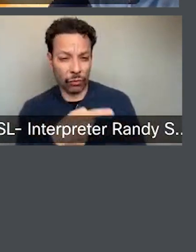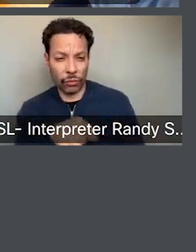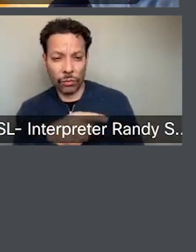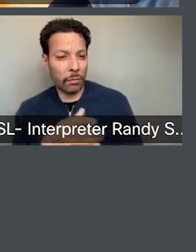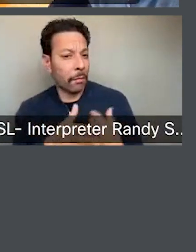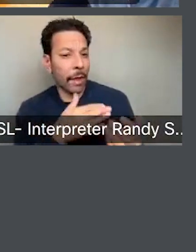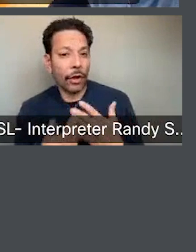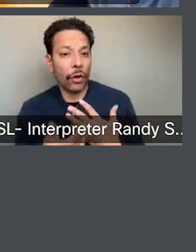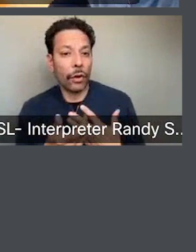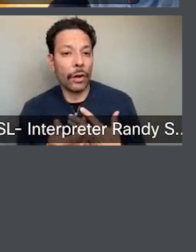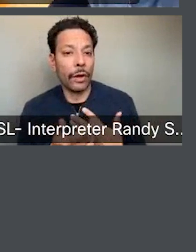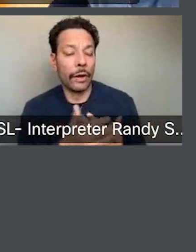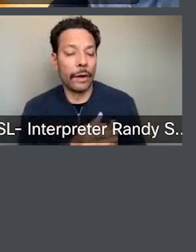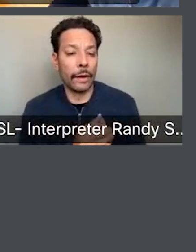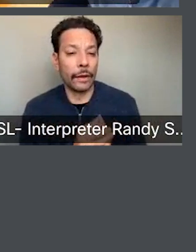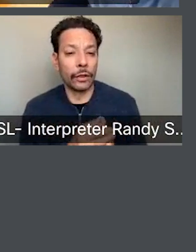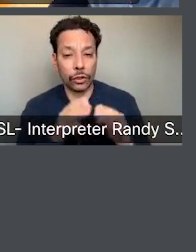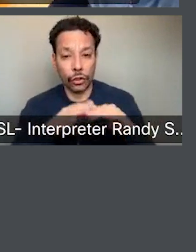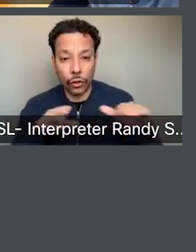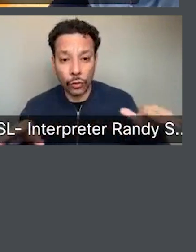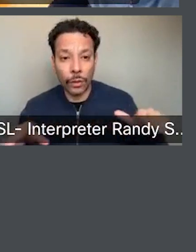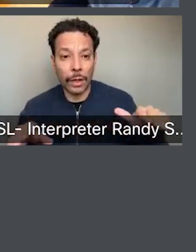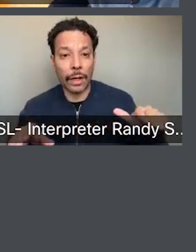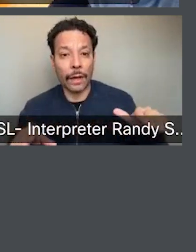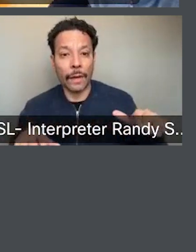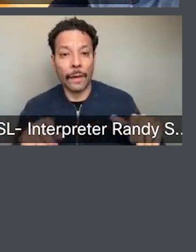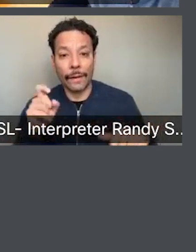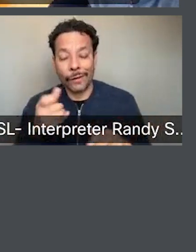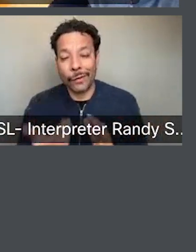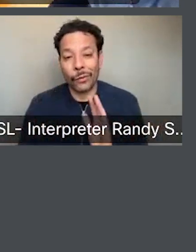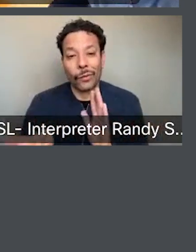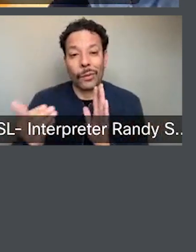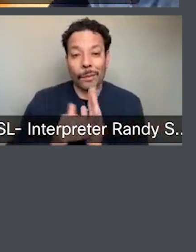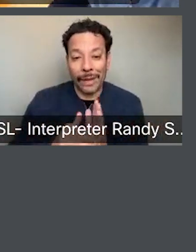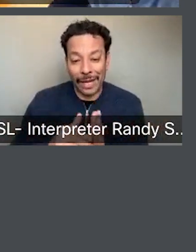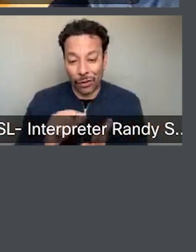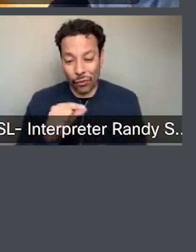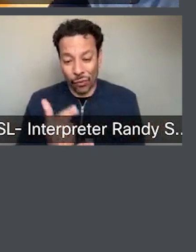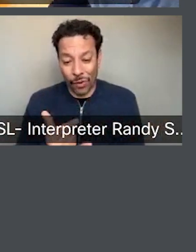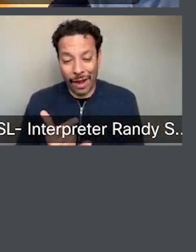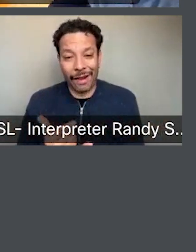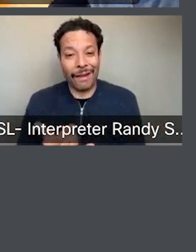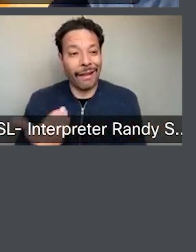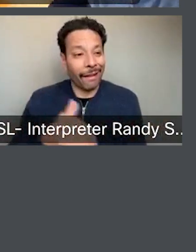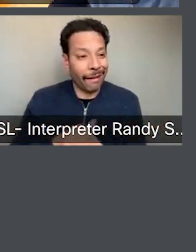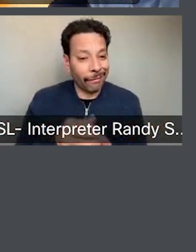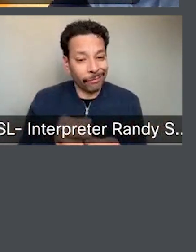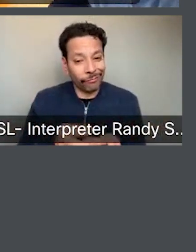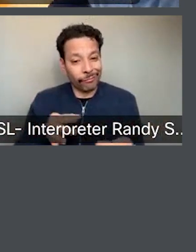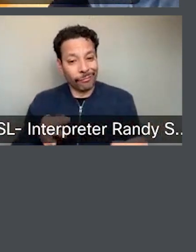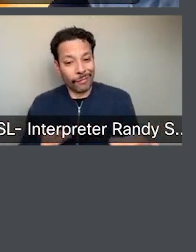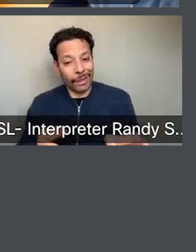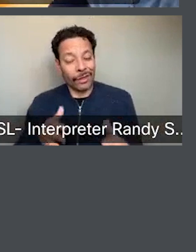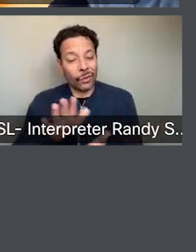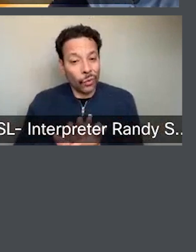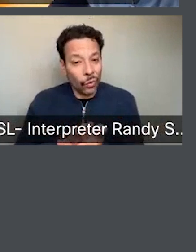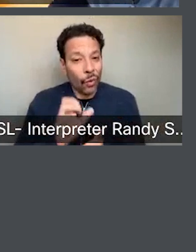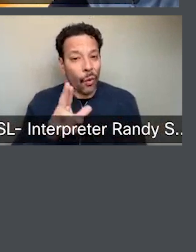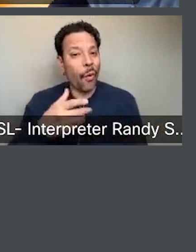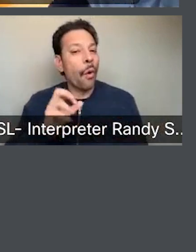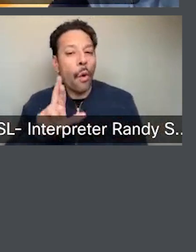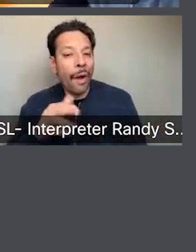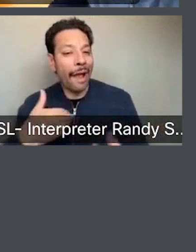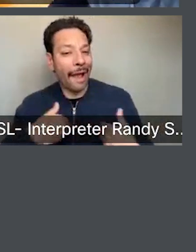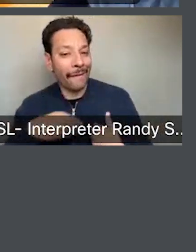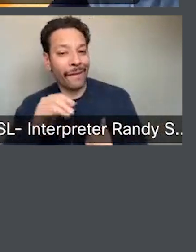was that children had to repeat a grade in school, or if they just had IEPs, or in